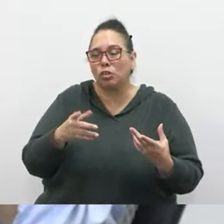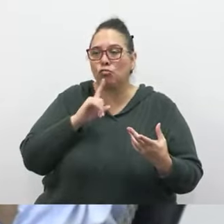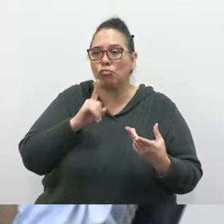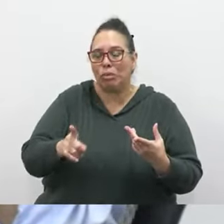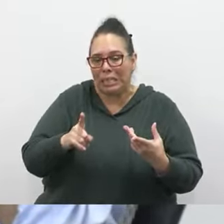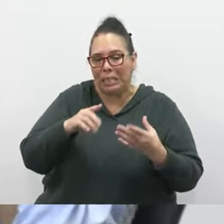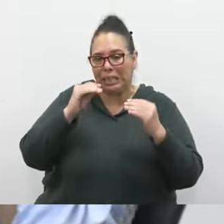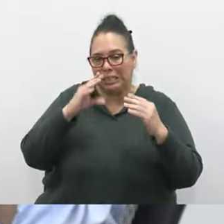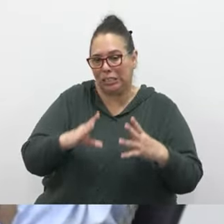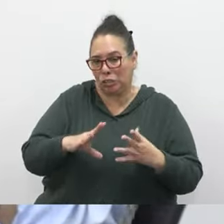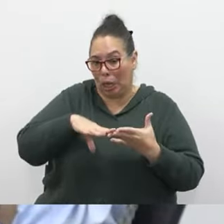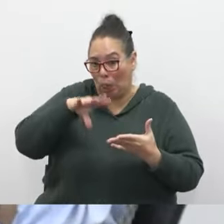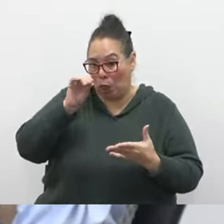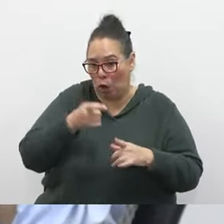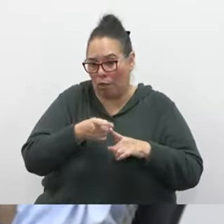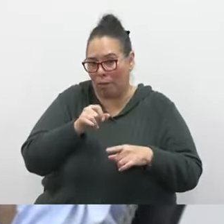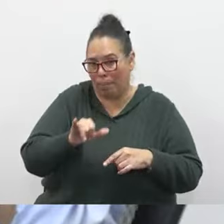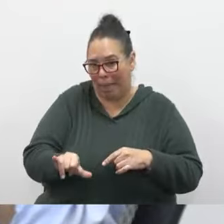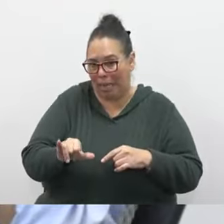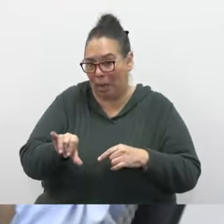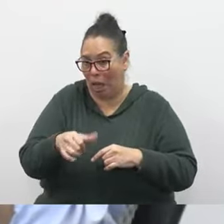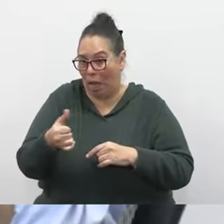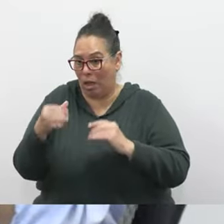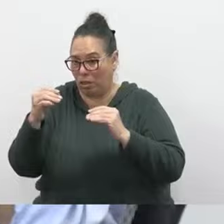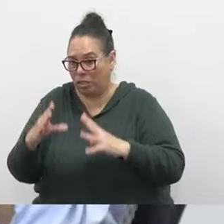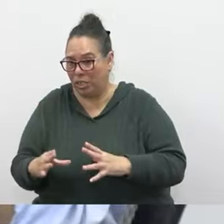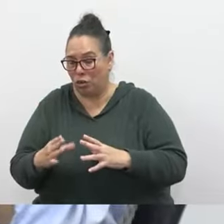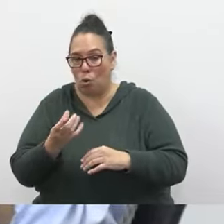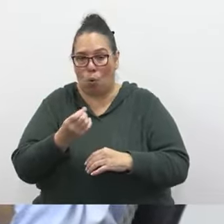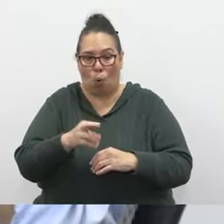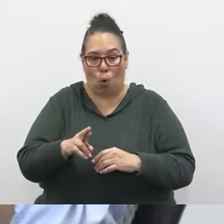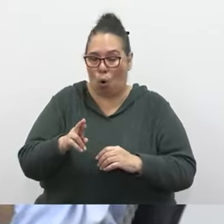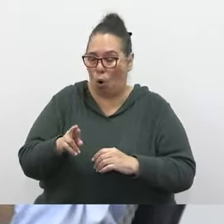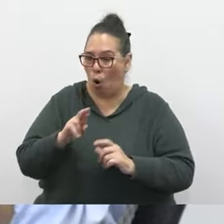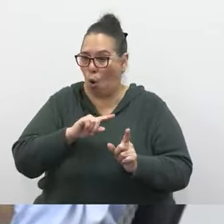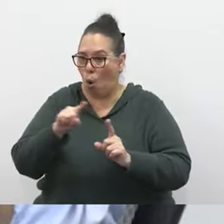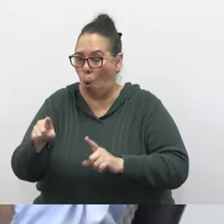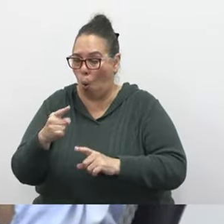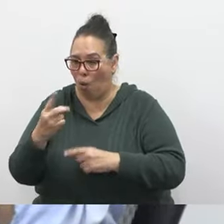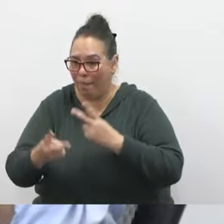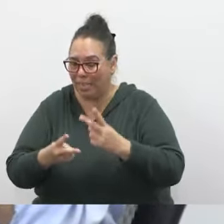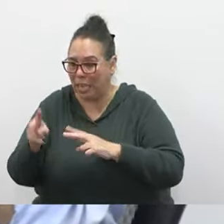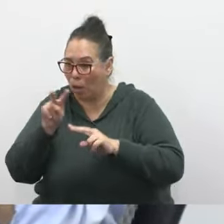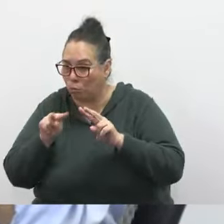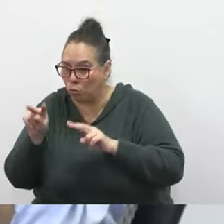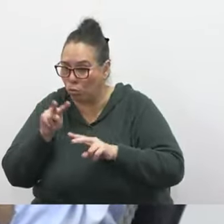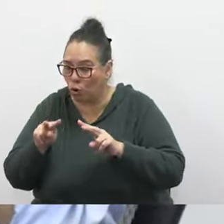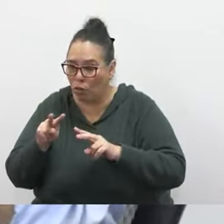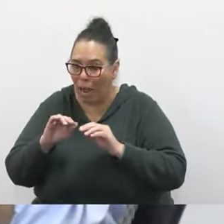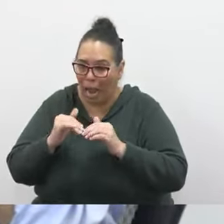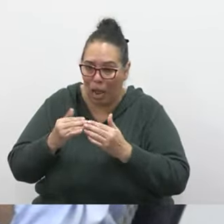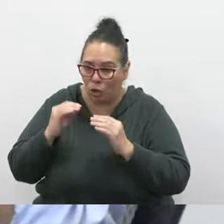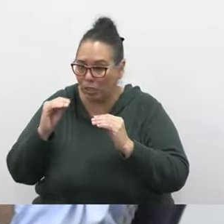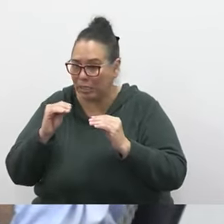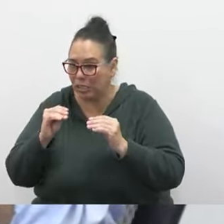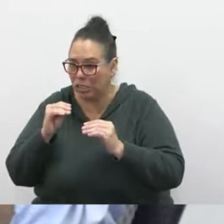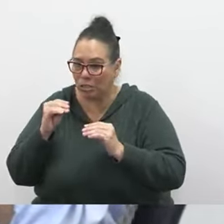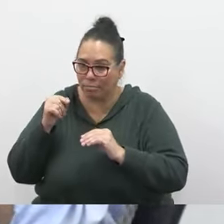that one particular teacher, and even opens the door for opportunities to go visit to observe how that teacher is teaching a particular concept or